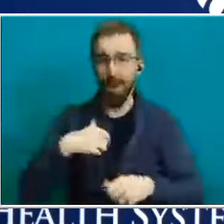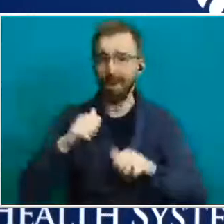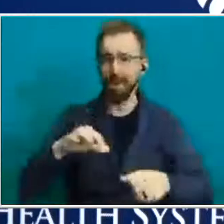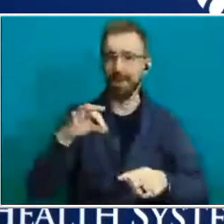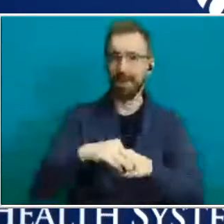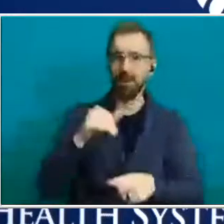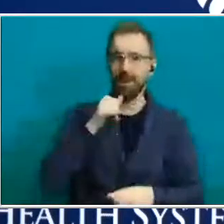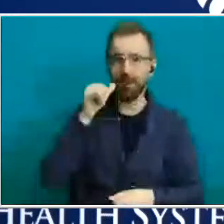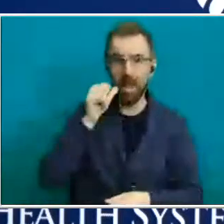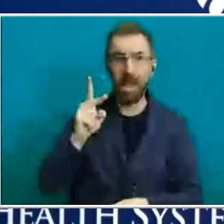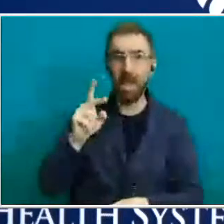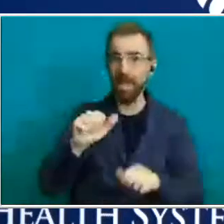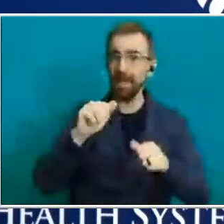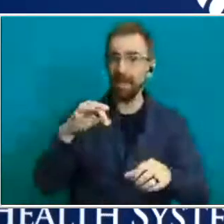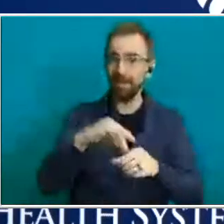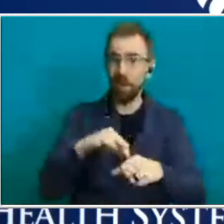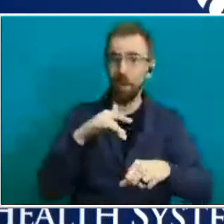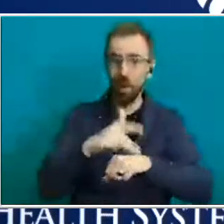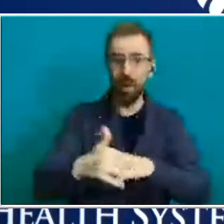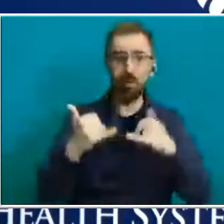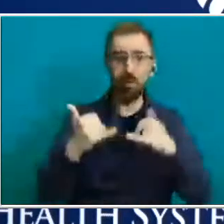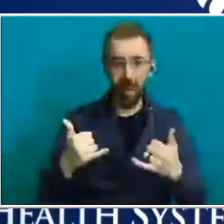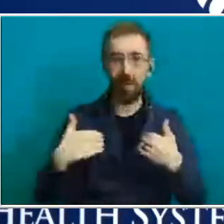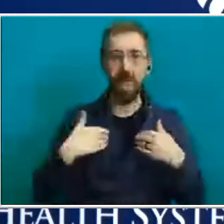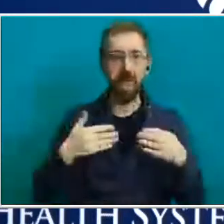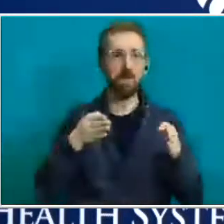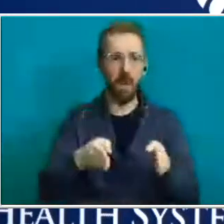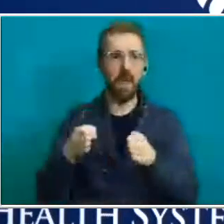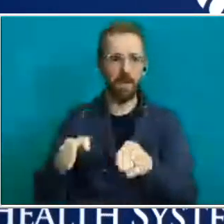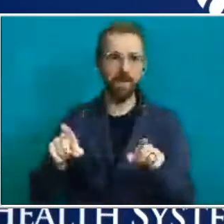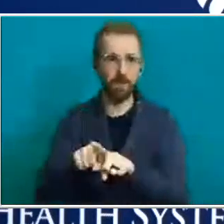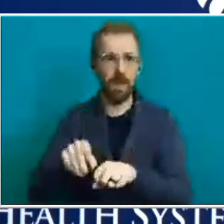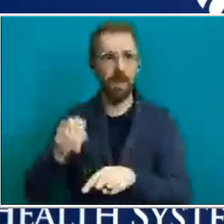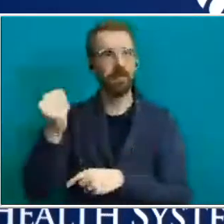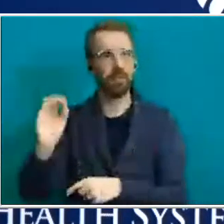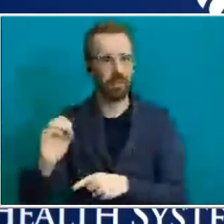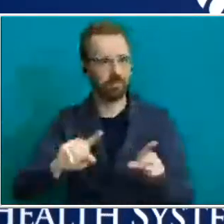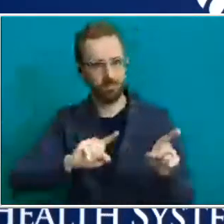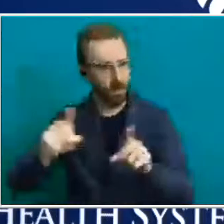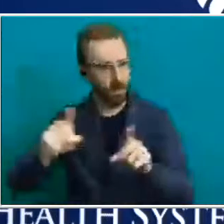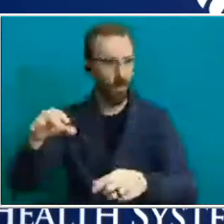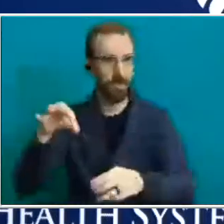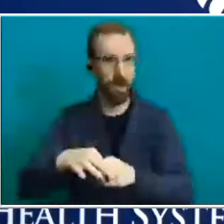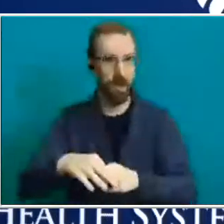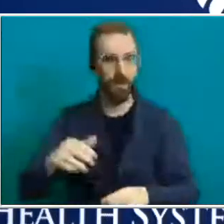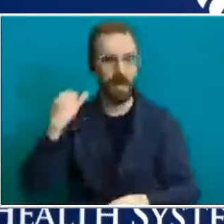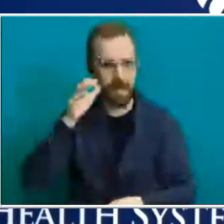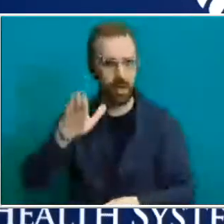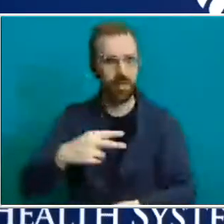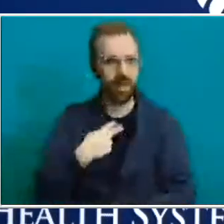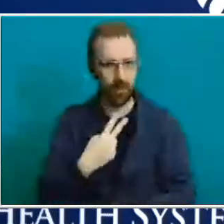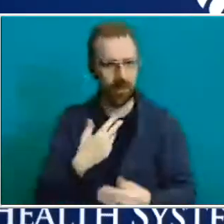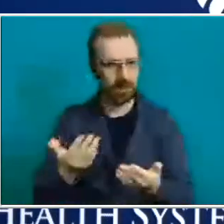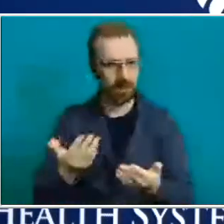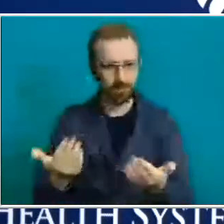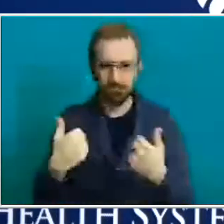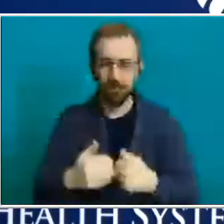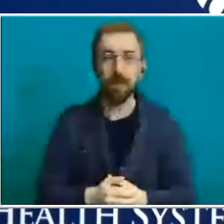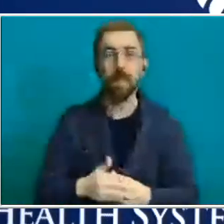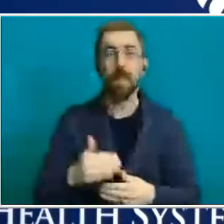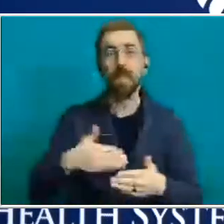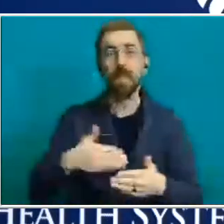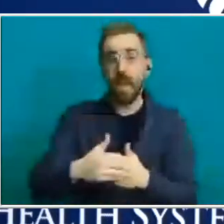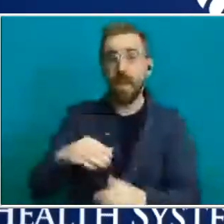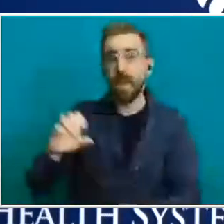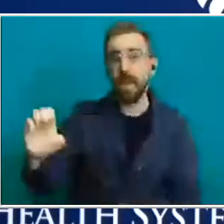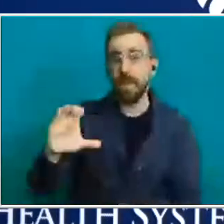can vote early. Right now, there are mechanisms as well in Missouri, so get out and vote, get your voice heard. Next, the E. coli. Yes,